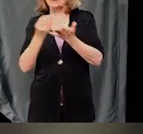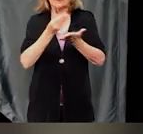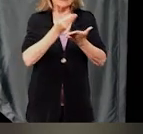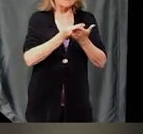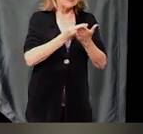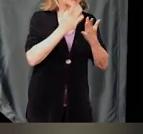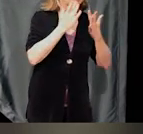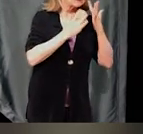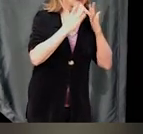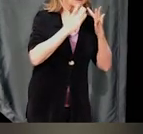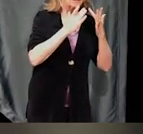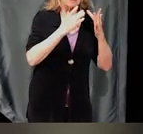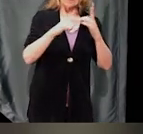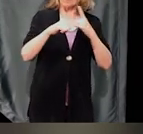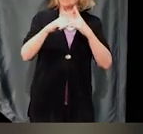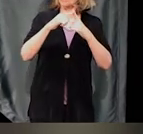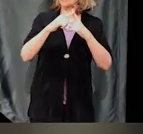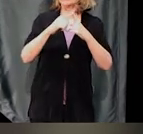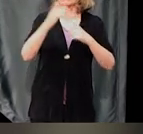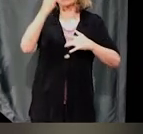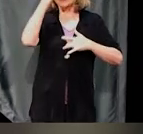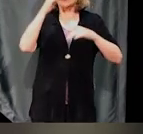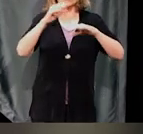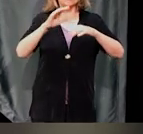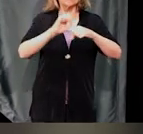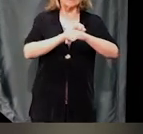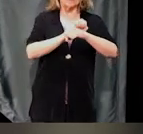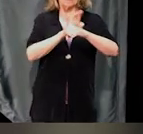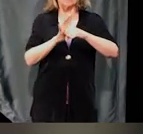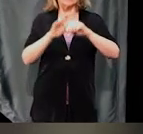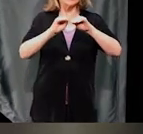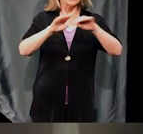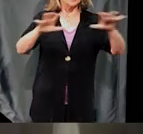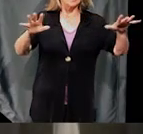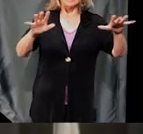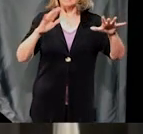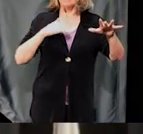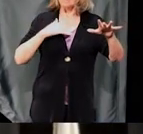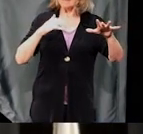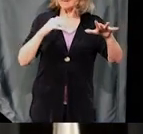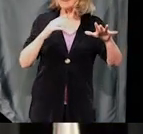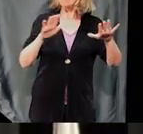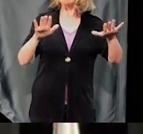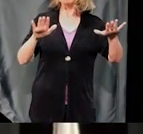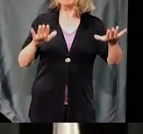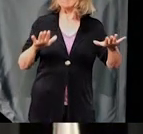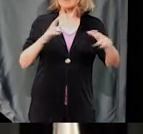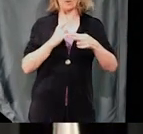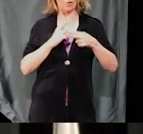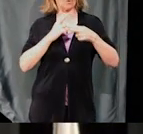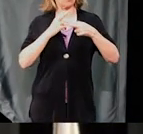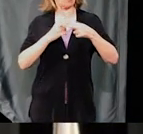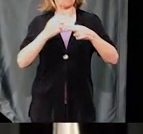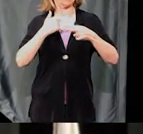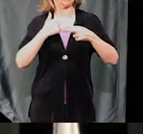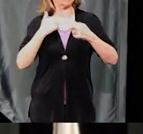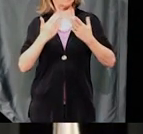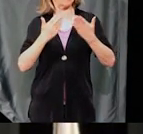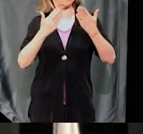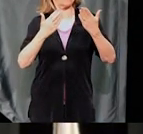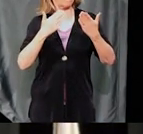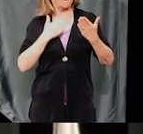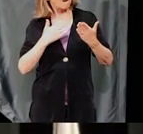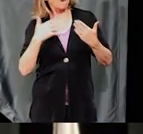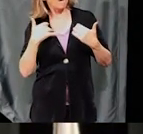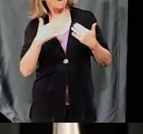concerns, and not to mention that we were in the middle of a pandemic, they took the time to nominate me. As quickly as I felt humbled and honored,